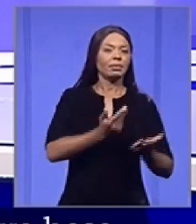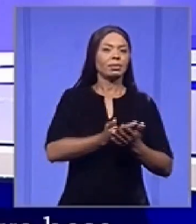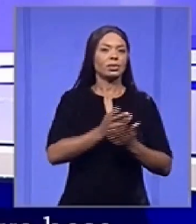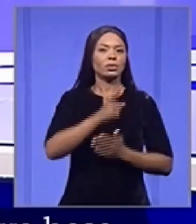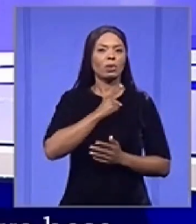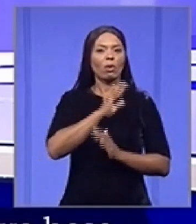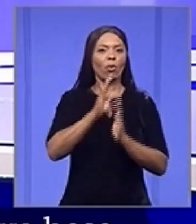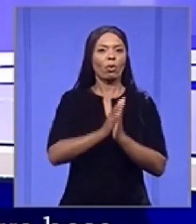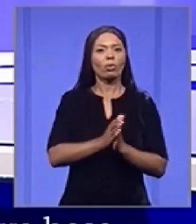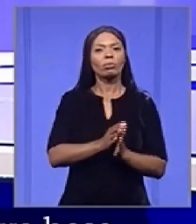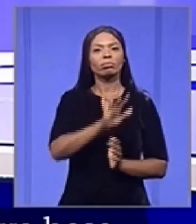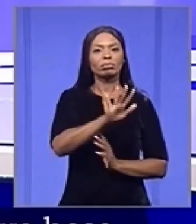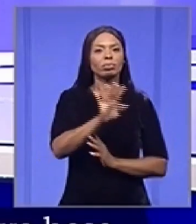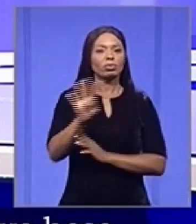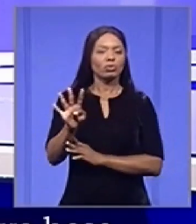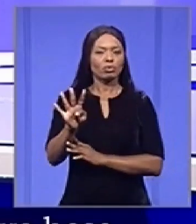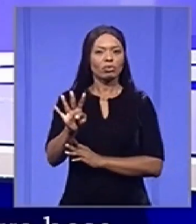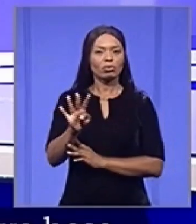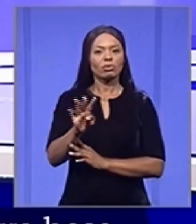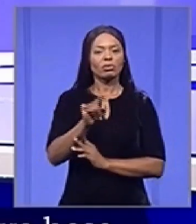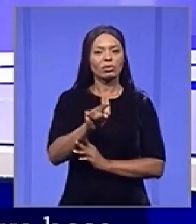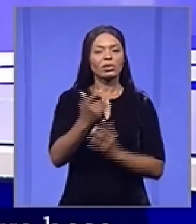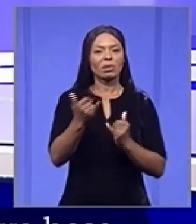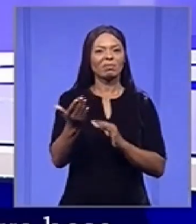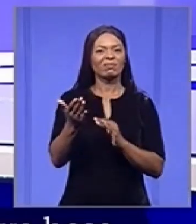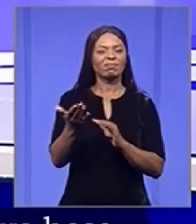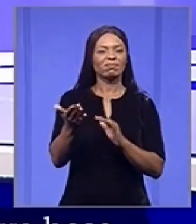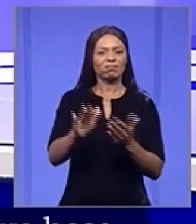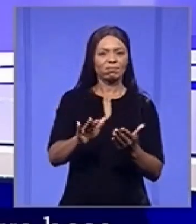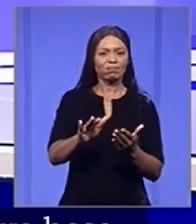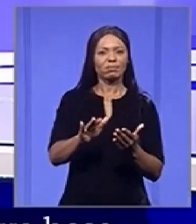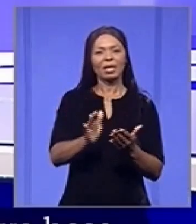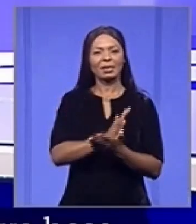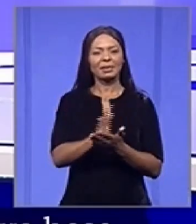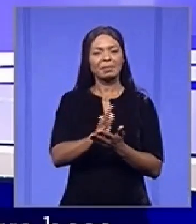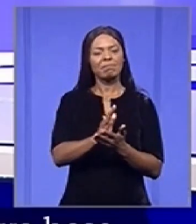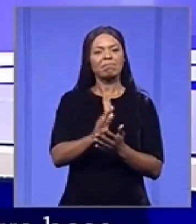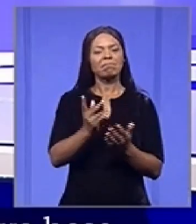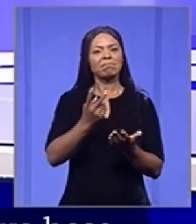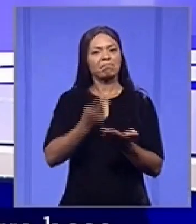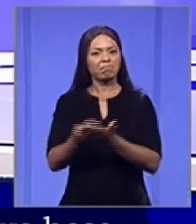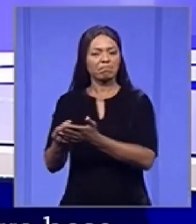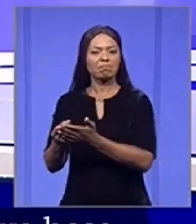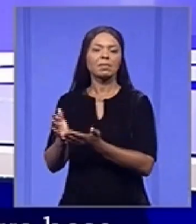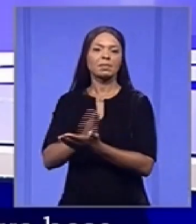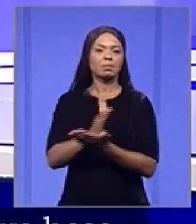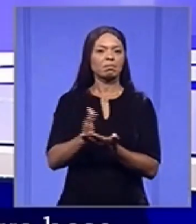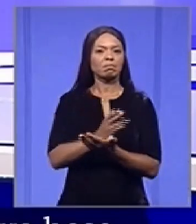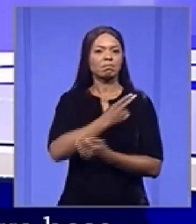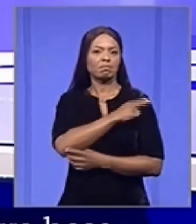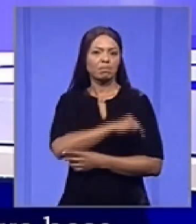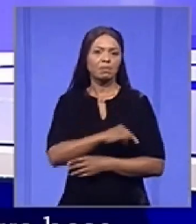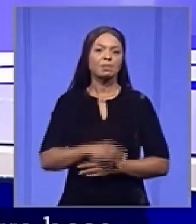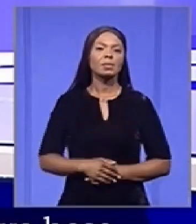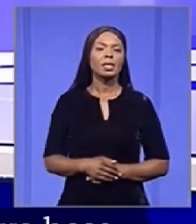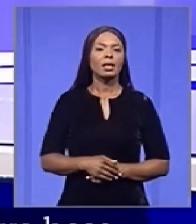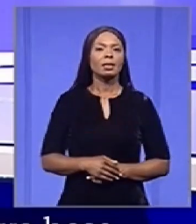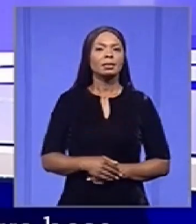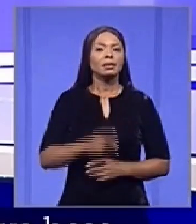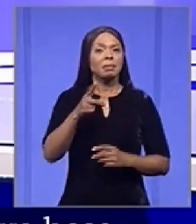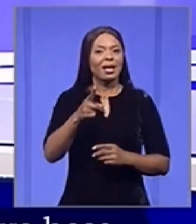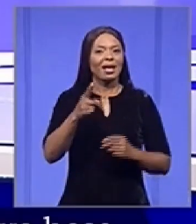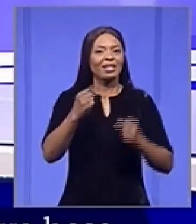51 ka la bobedi fa mokgweetsi a na latlhegelwa ke taolo ya bese kwa Velfredin gaufi le Lichtenburg. Go begwa fa mokgweetsi ana fologa